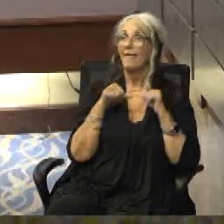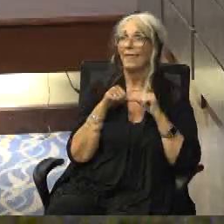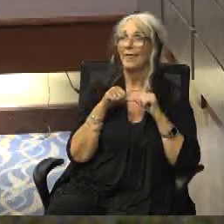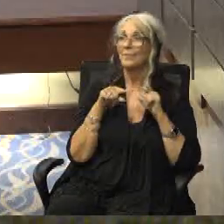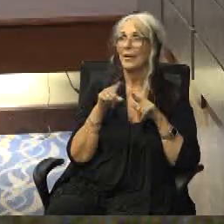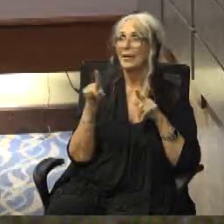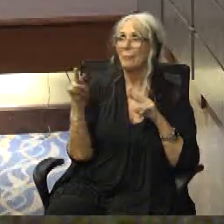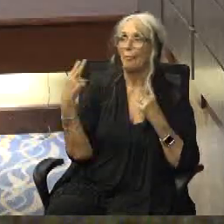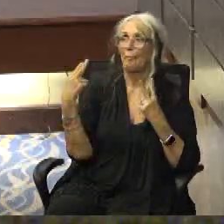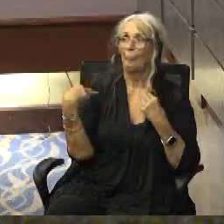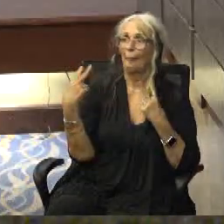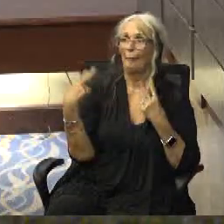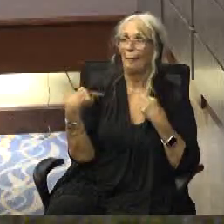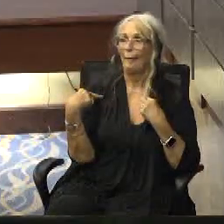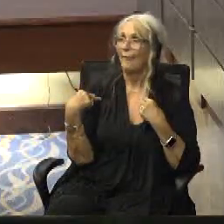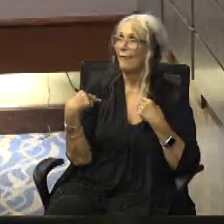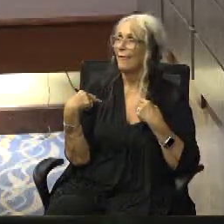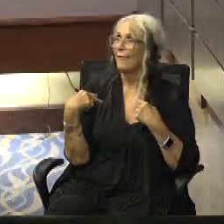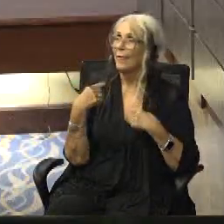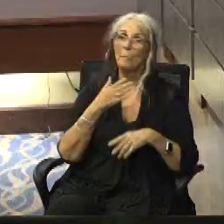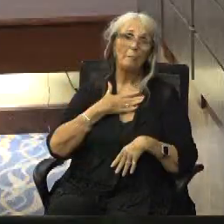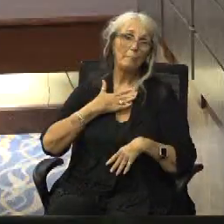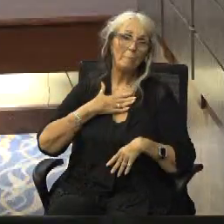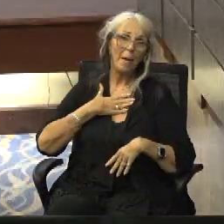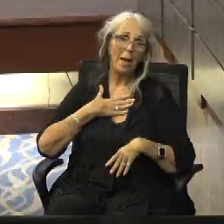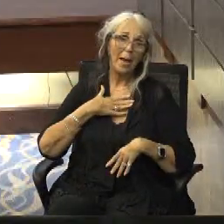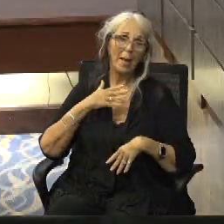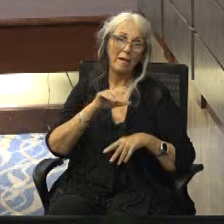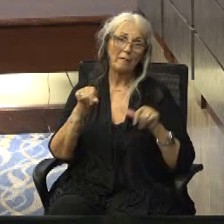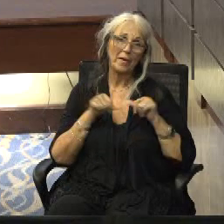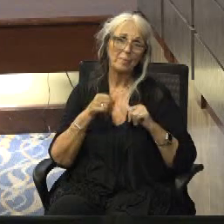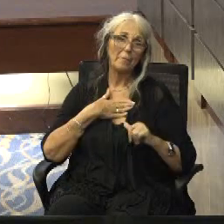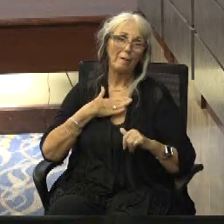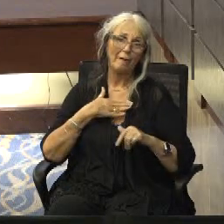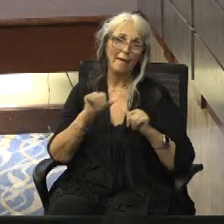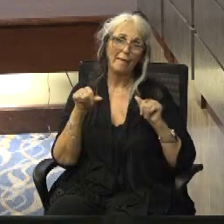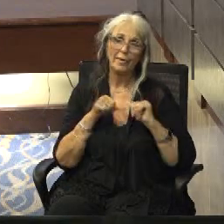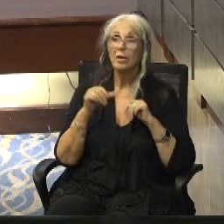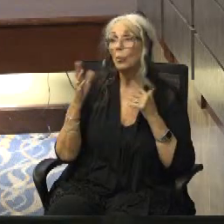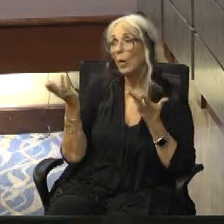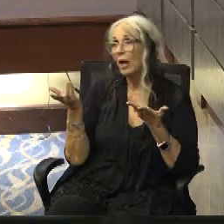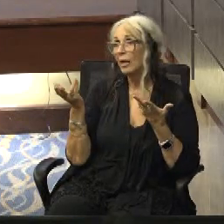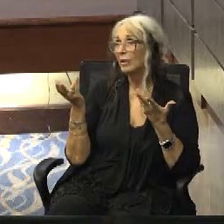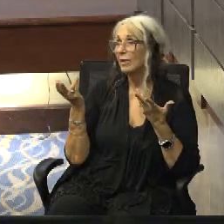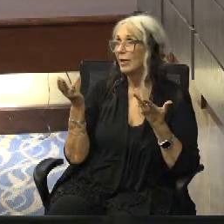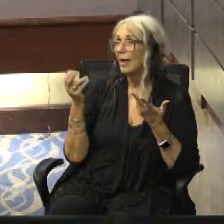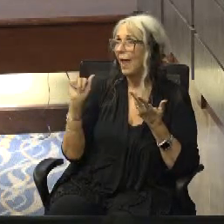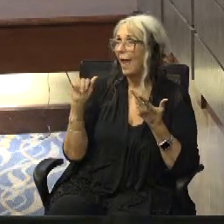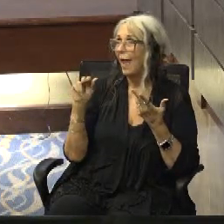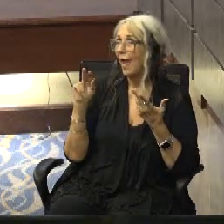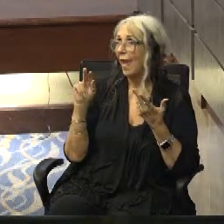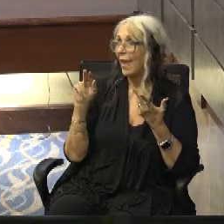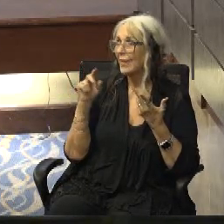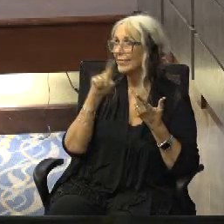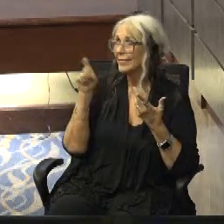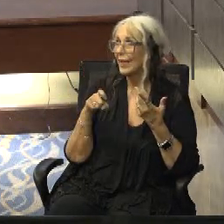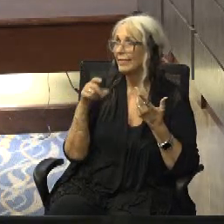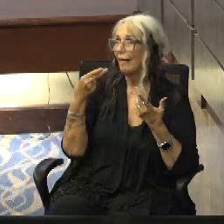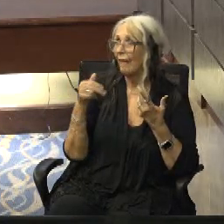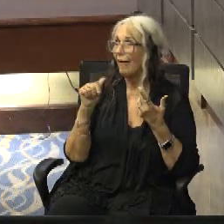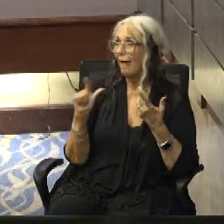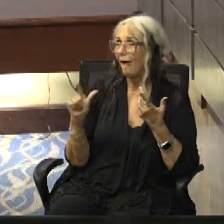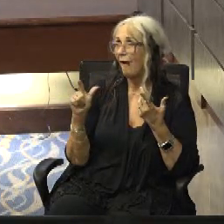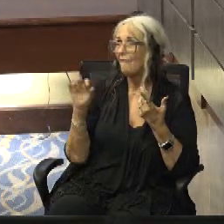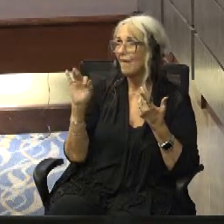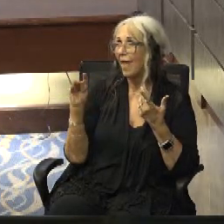he's looking at me kind of Well, Terry funny. Blacks isn't my district, and I'm excited about that too, so. Well, Terry Black and Texas Sports Hall of Fame is in District